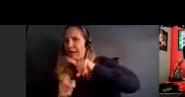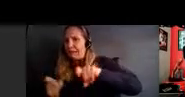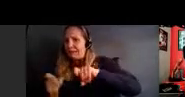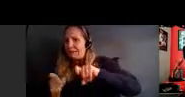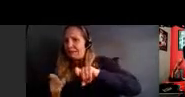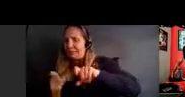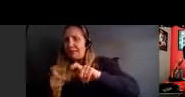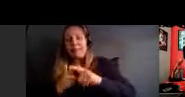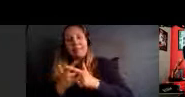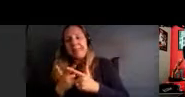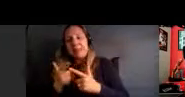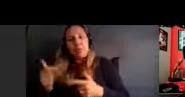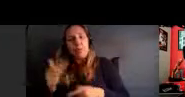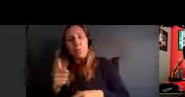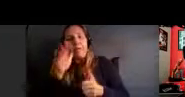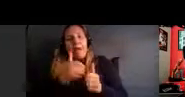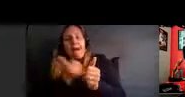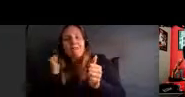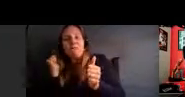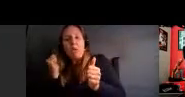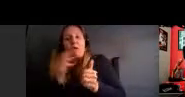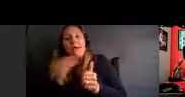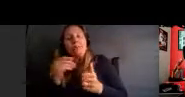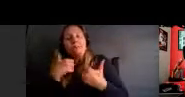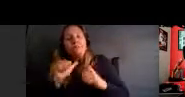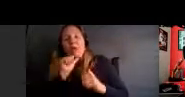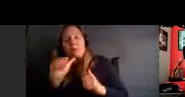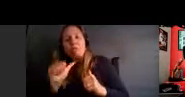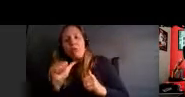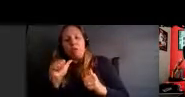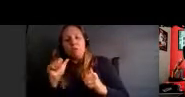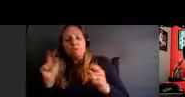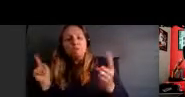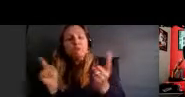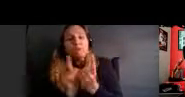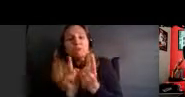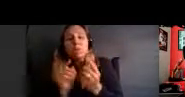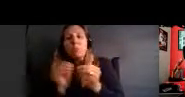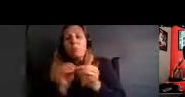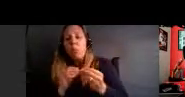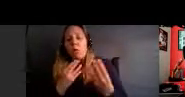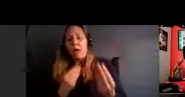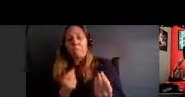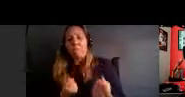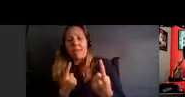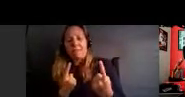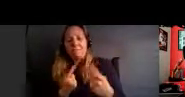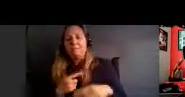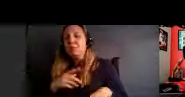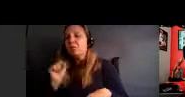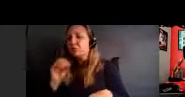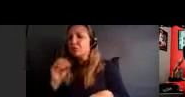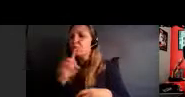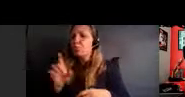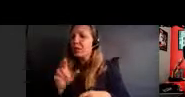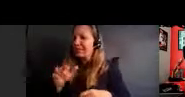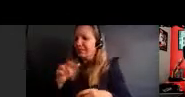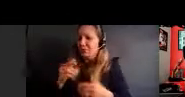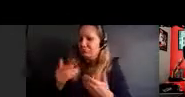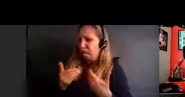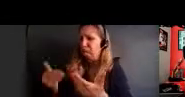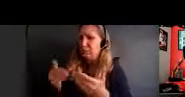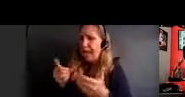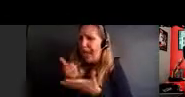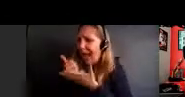approach situations like this in an empathetic way. So, you know what? Don't stifle the growth and learning and understanding of these children. Help them